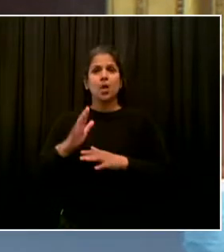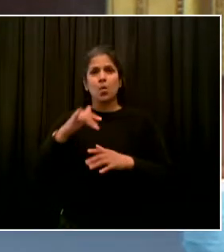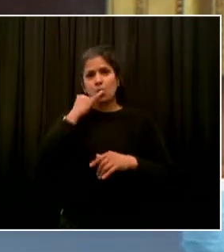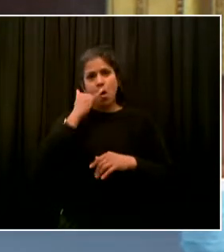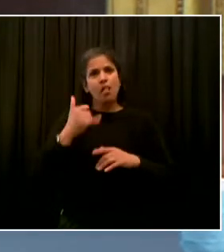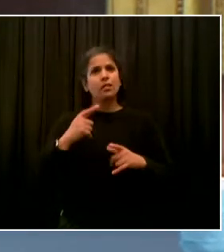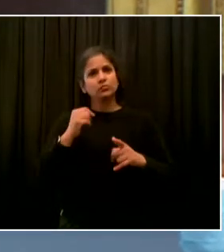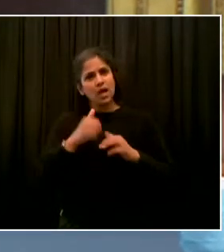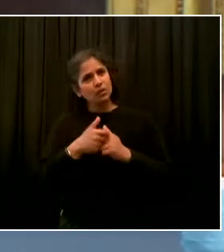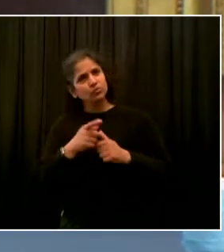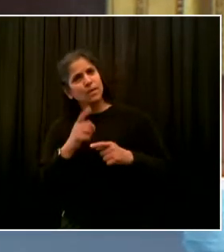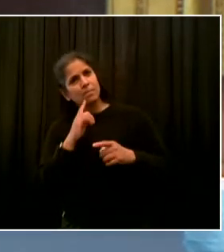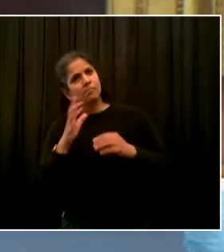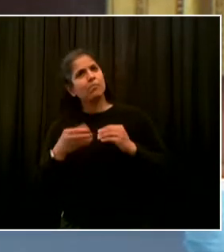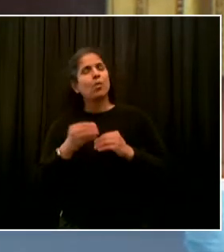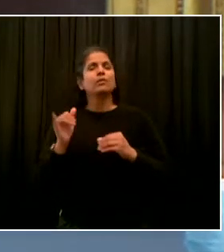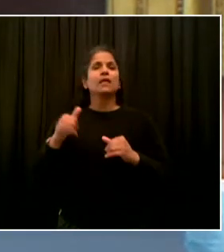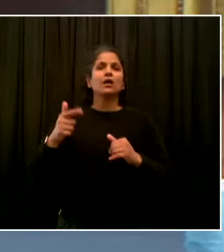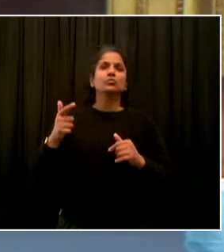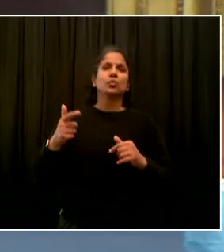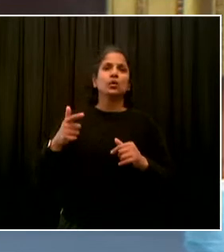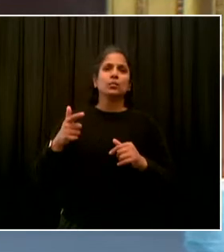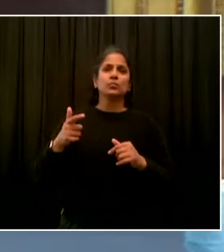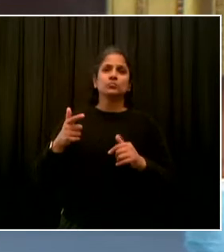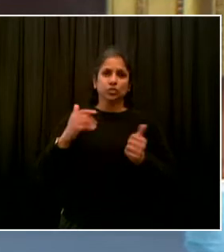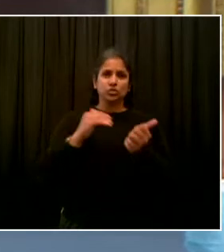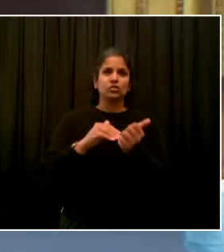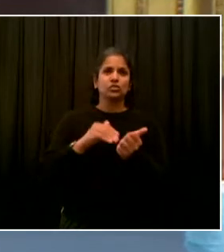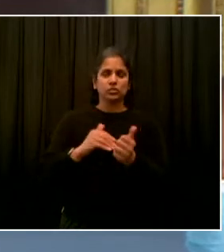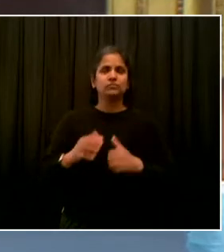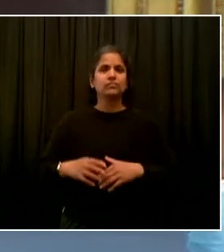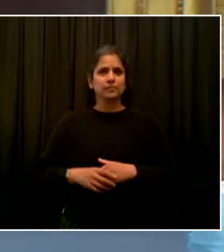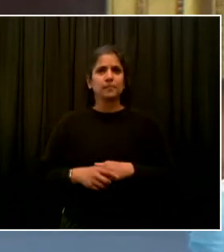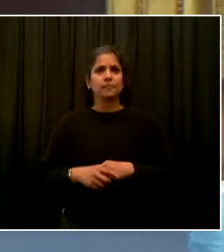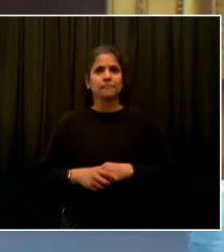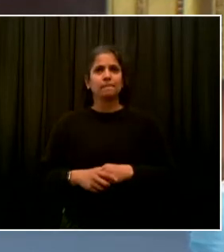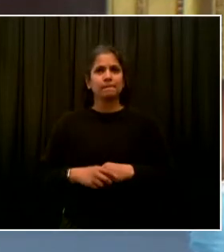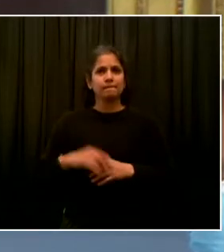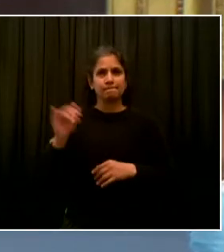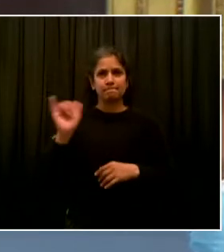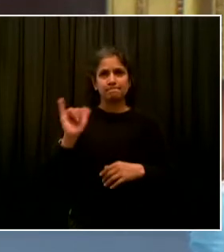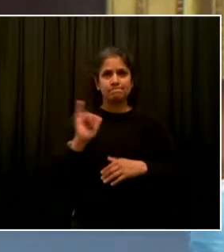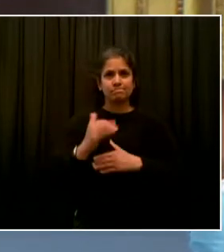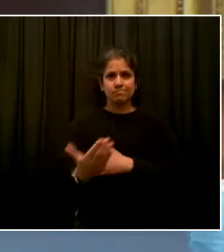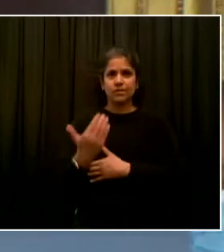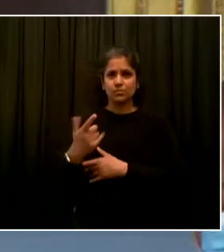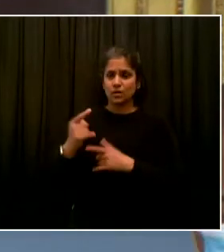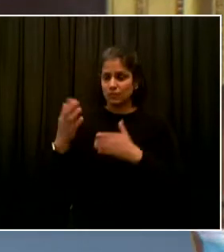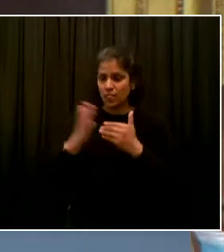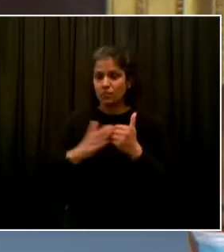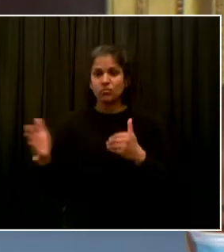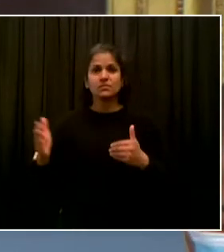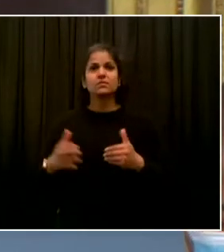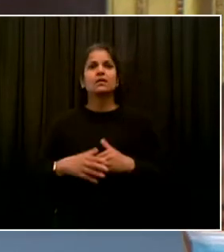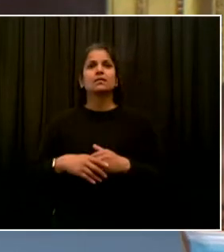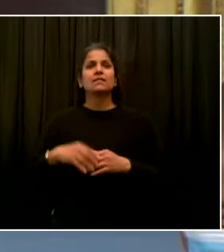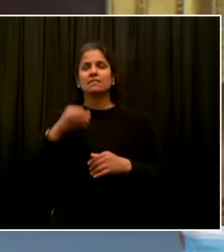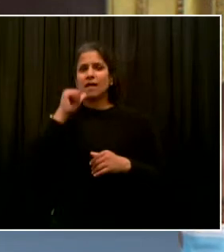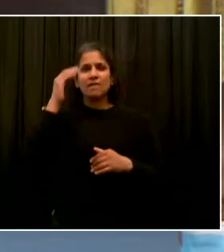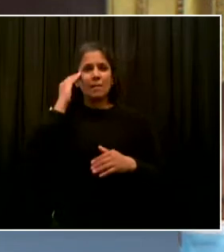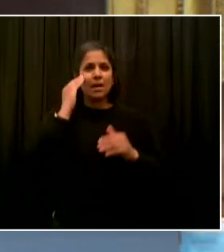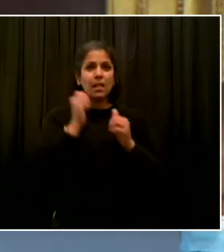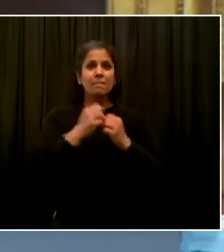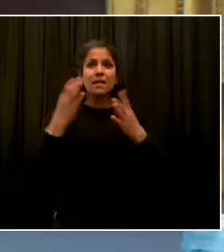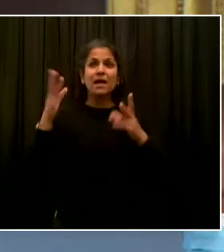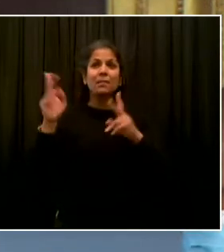the hotline. I actually was on a call about it this morning. We'll continue to do that moving forward. We're proud of this. We're not familiar with many other places that have the ability to press